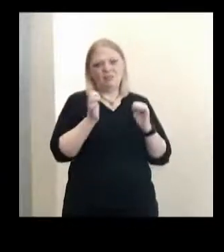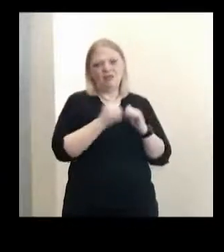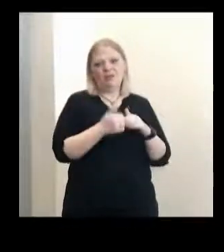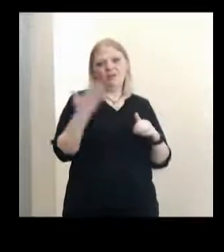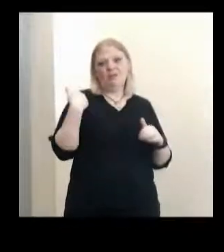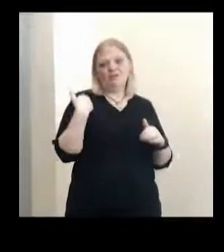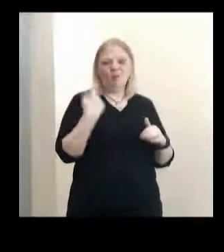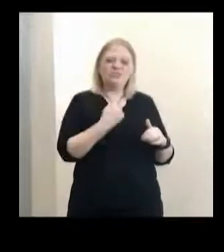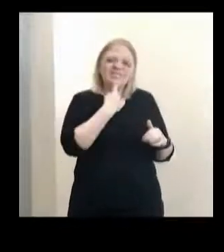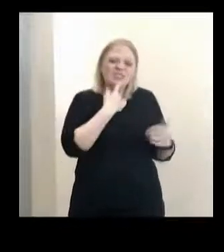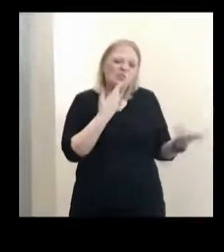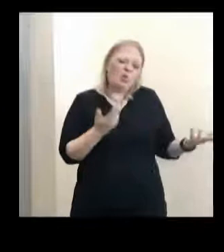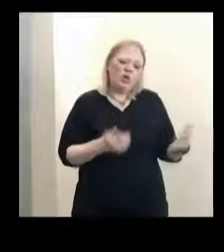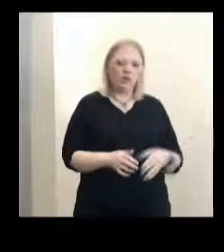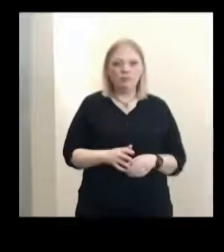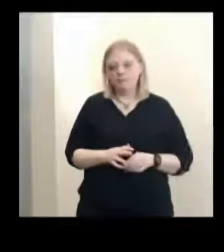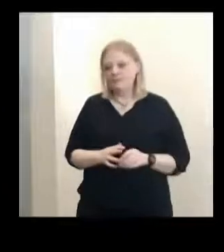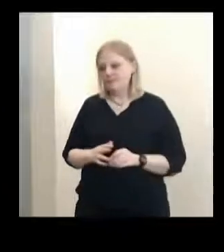disappointing.